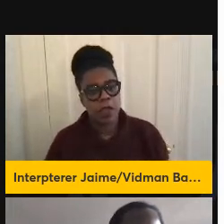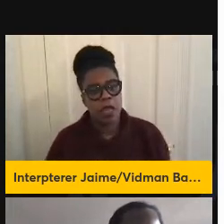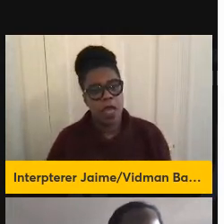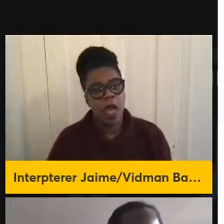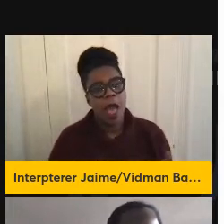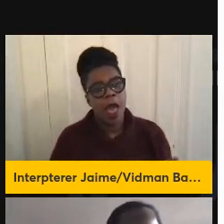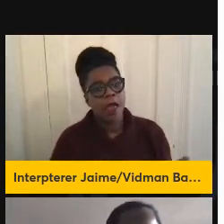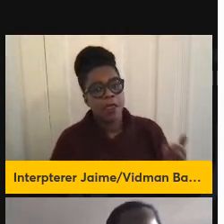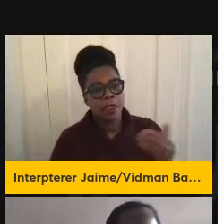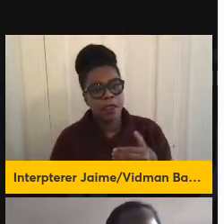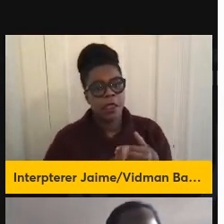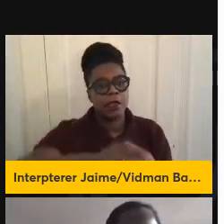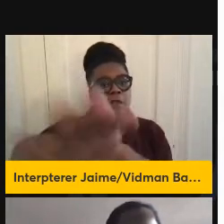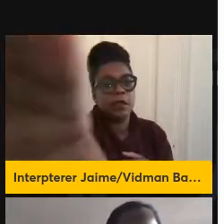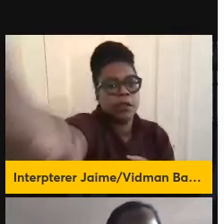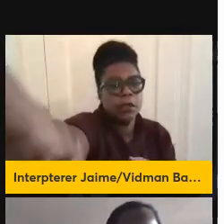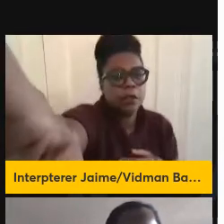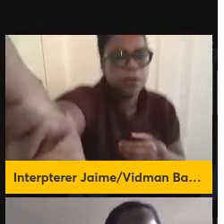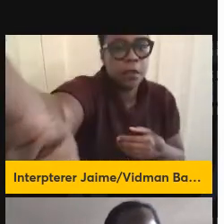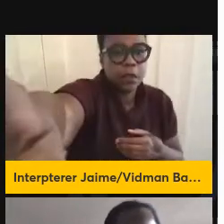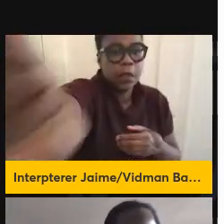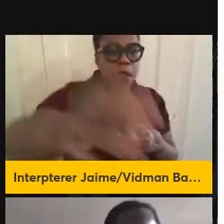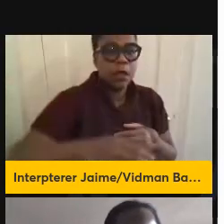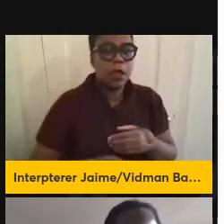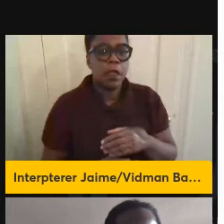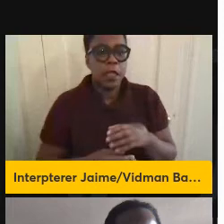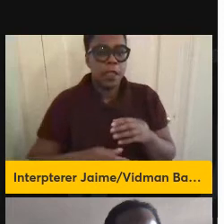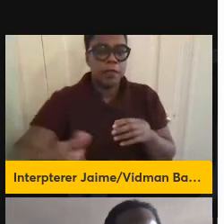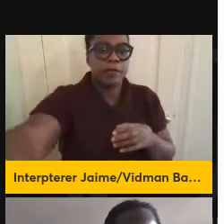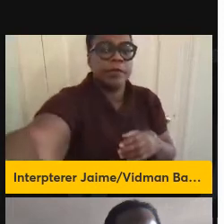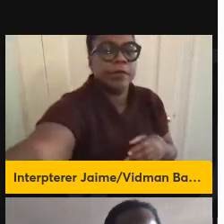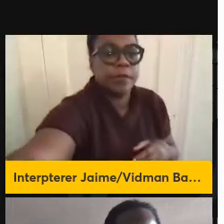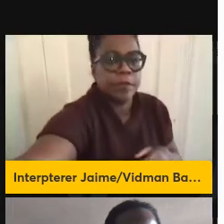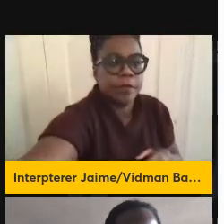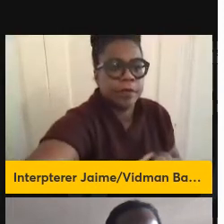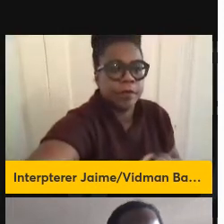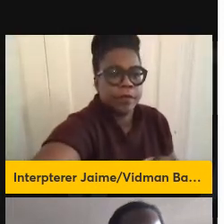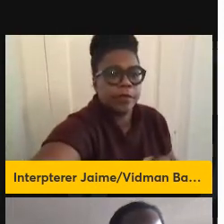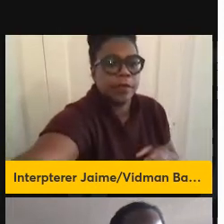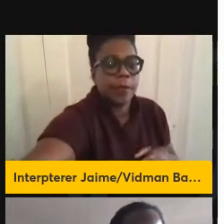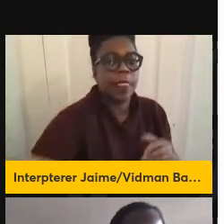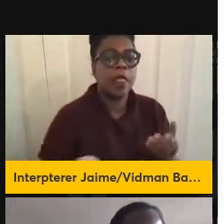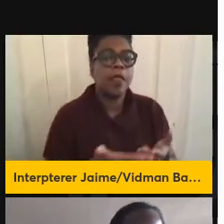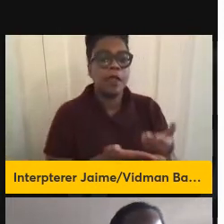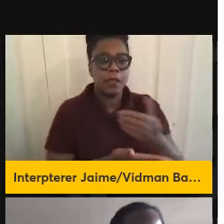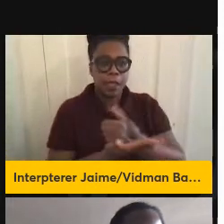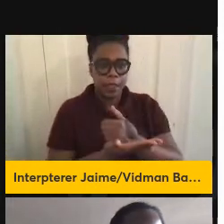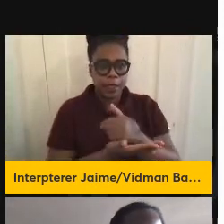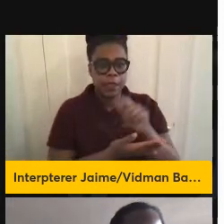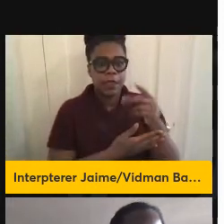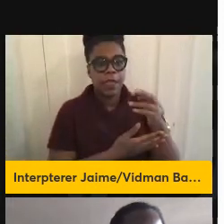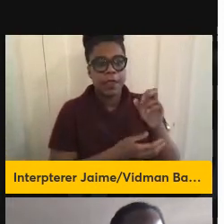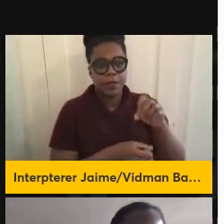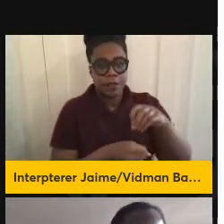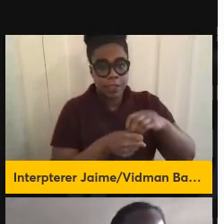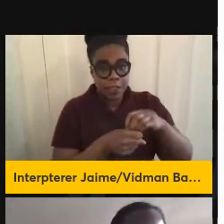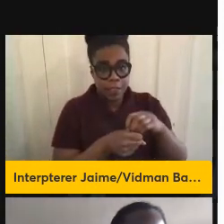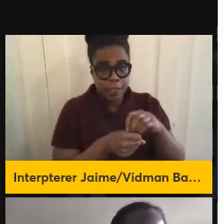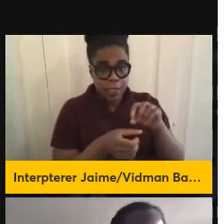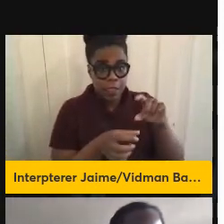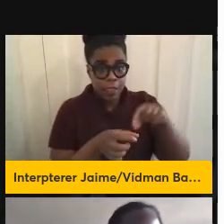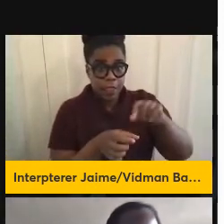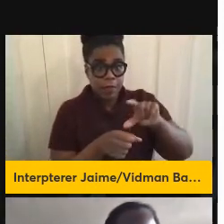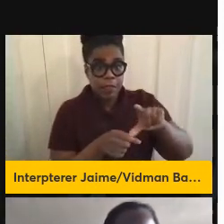collect serum for antigen-specific IgG titers in serum. And I treated the mice